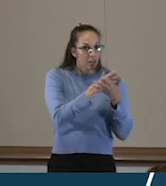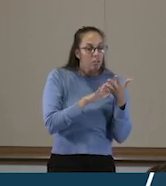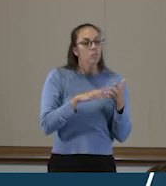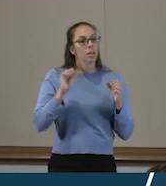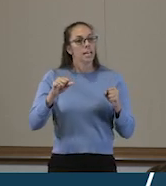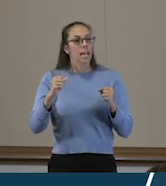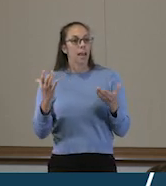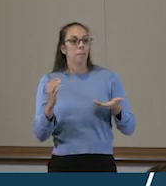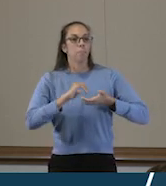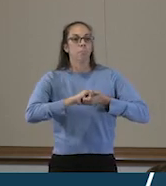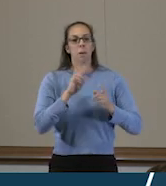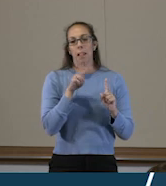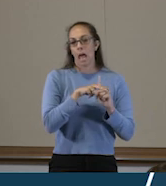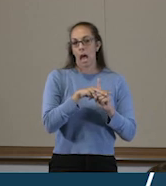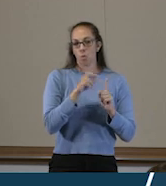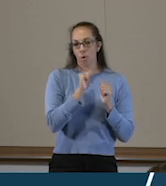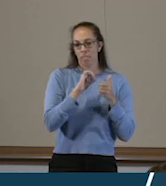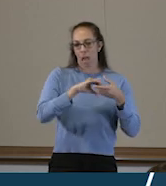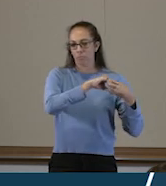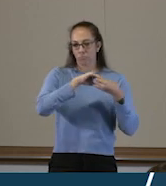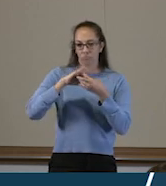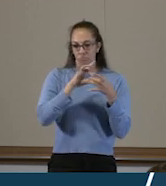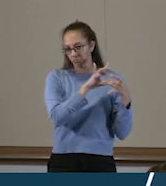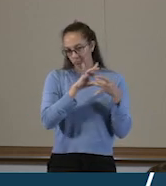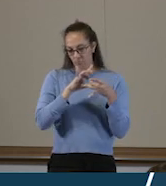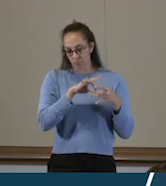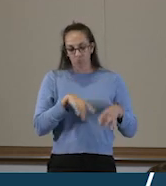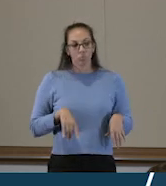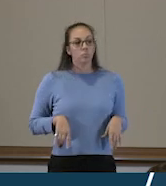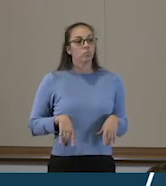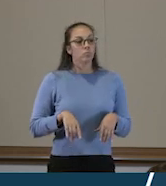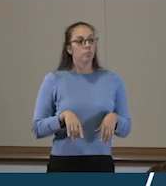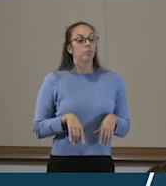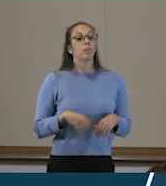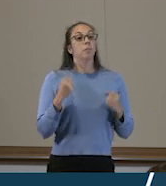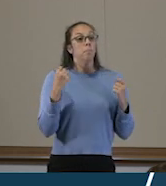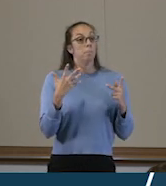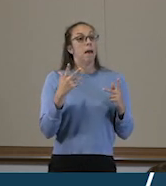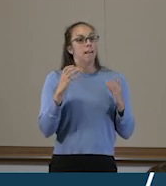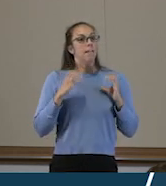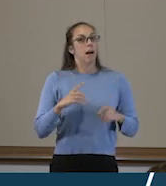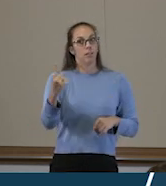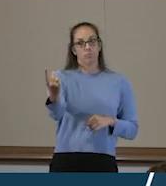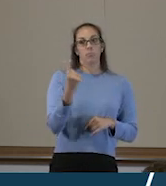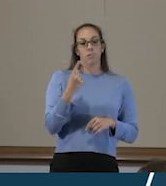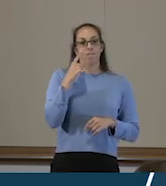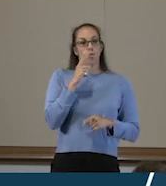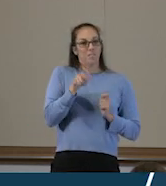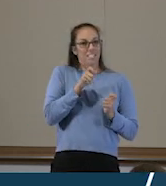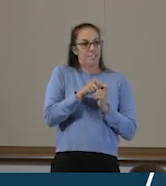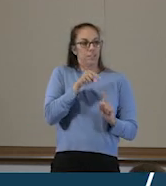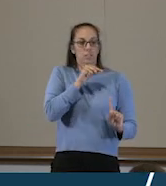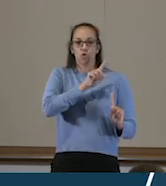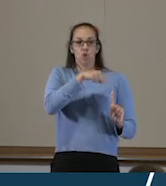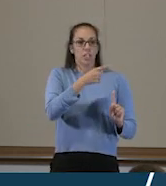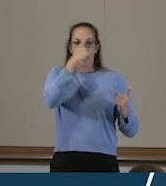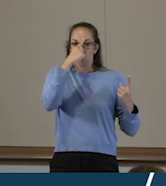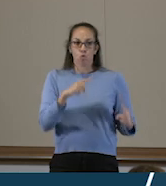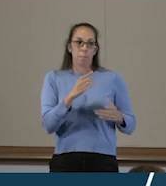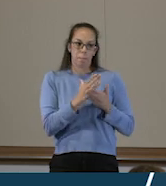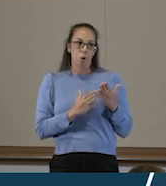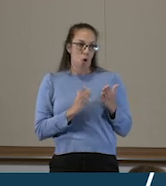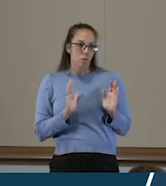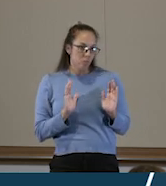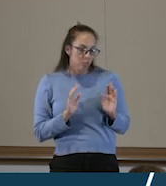I often see individuals who come in for just an SDM agreement. With guardian advocacy, right,